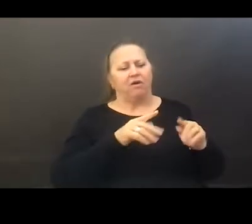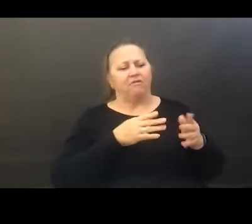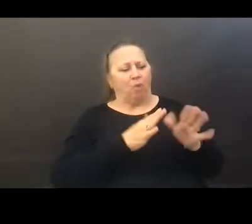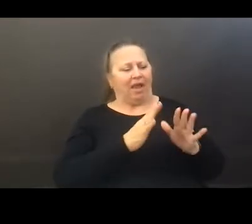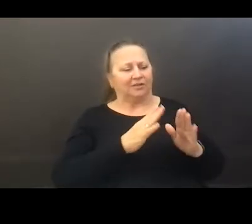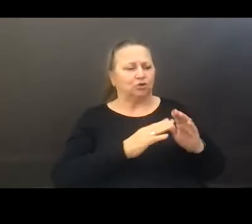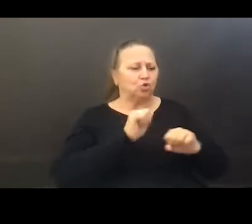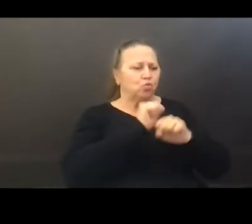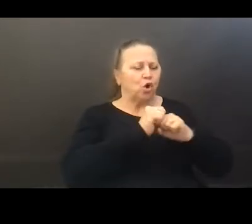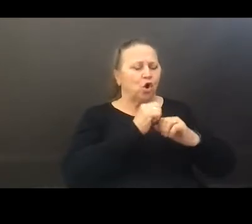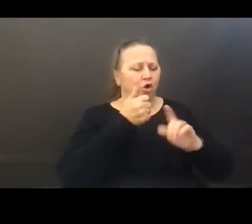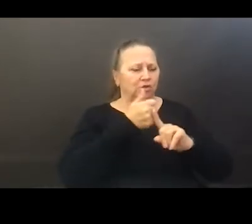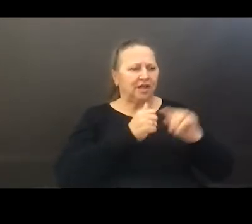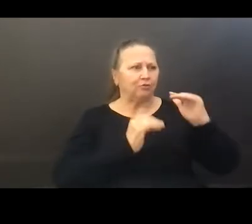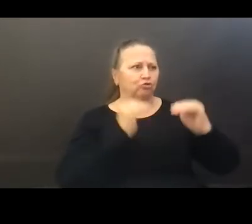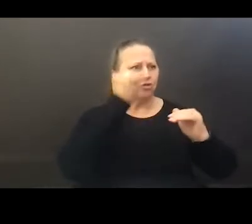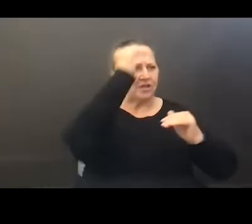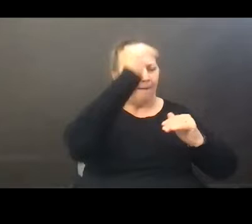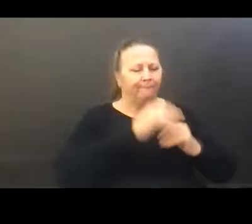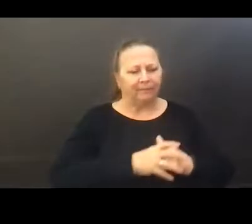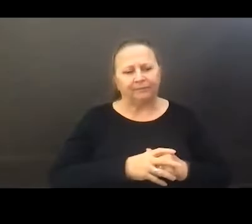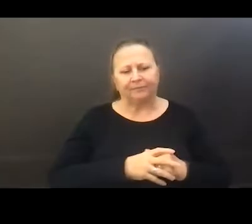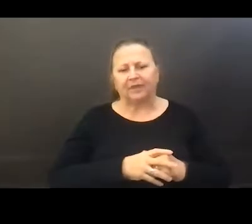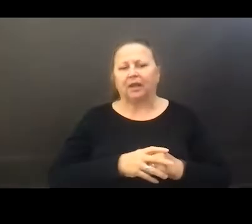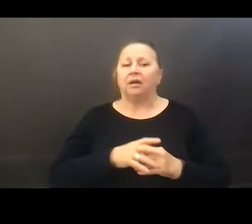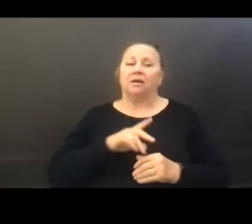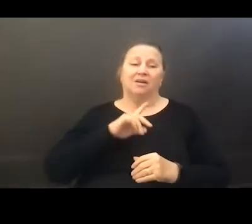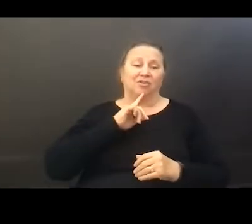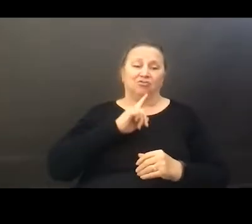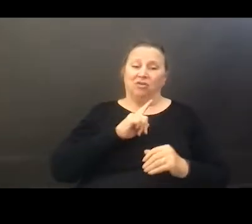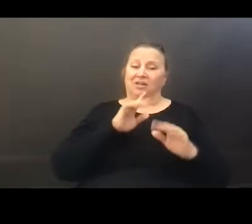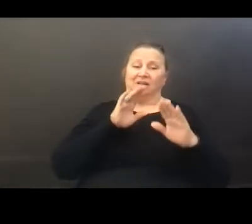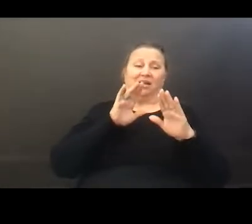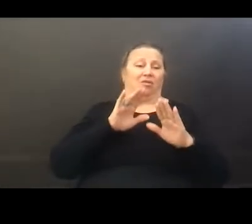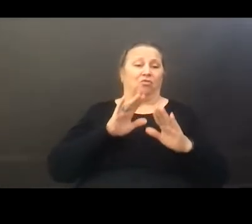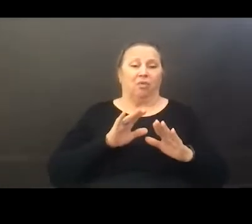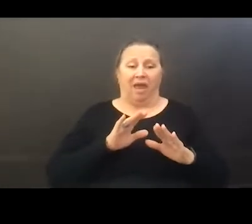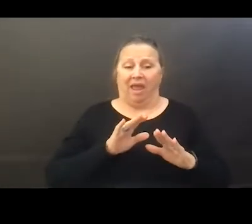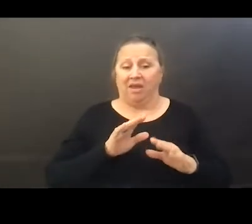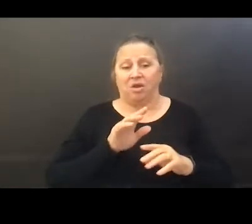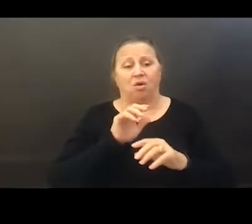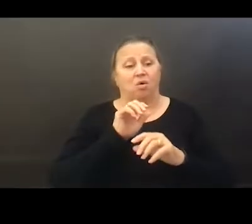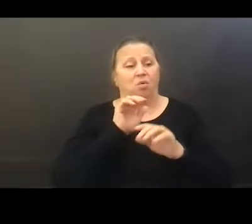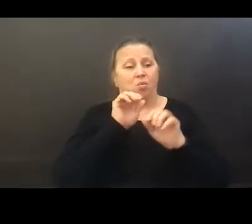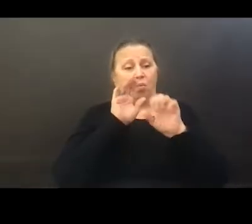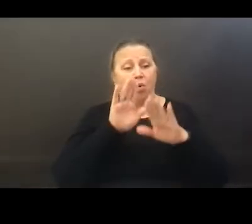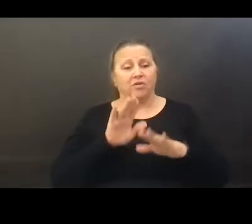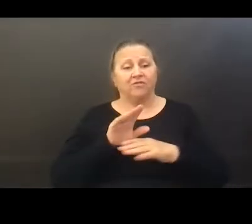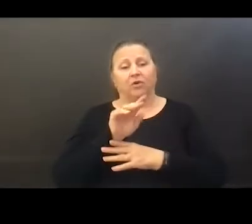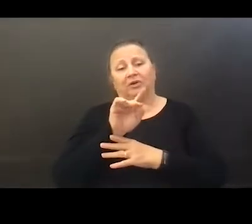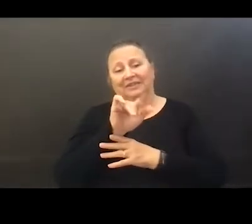teach companies how to set that up. Kalahari is a great example of a wonderfully working lattice system over at their